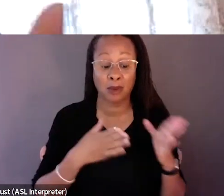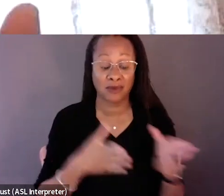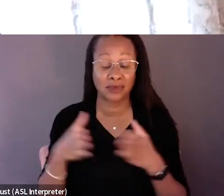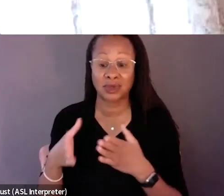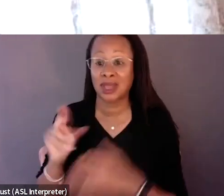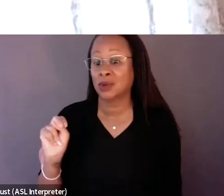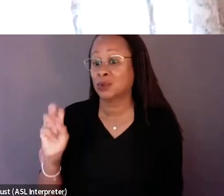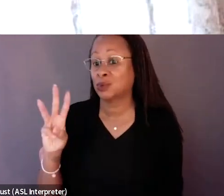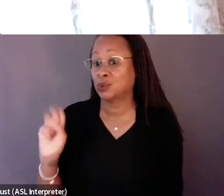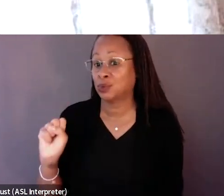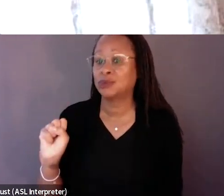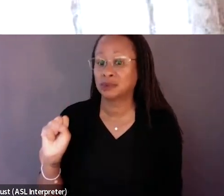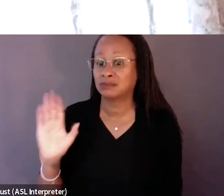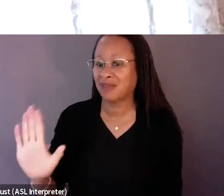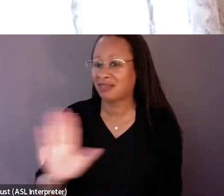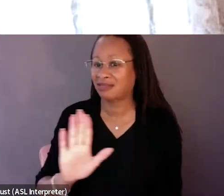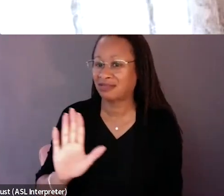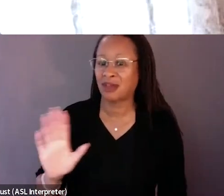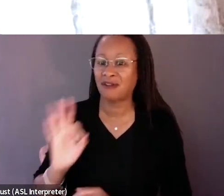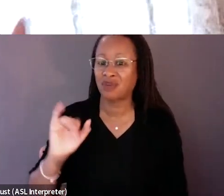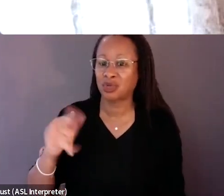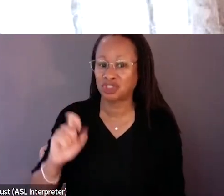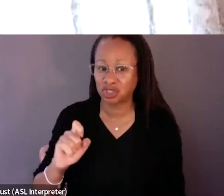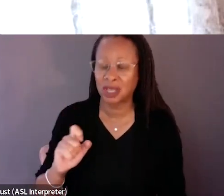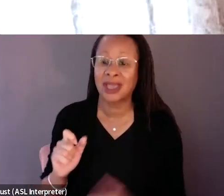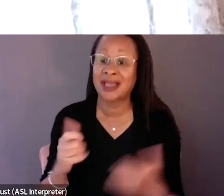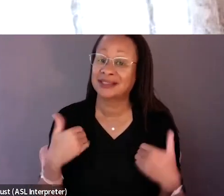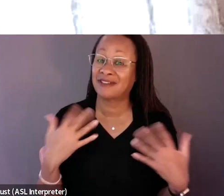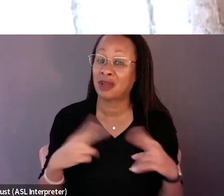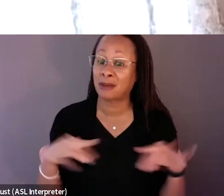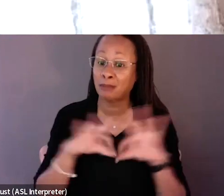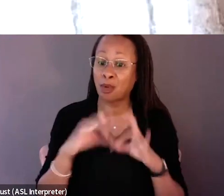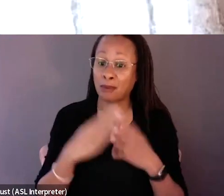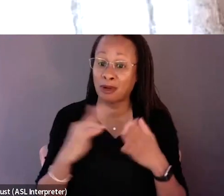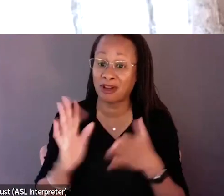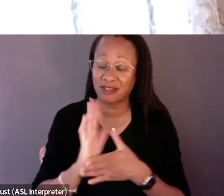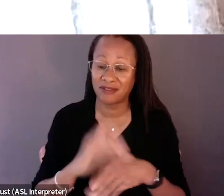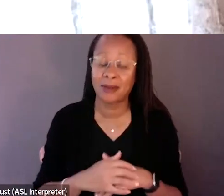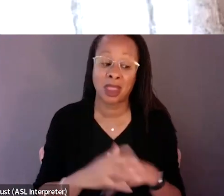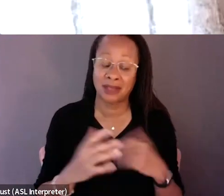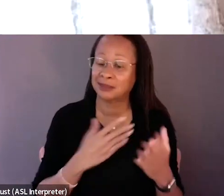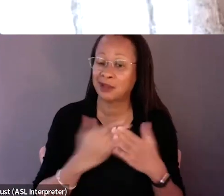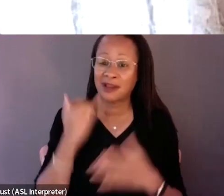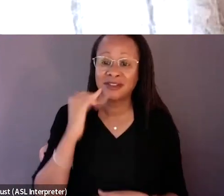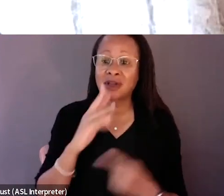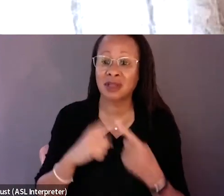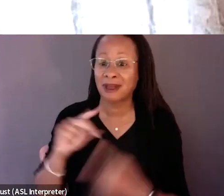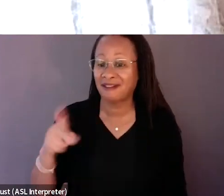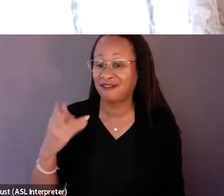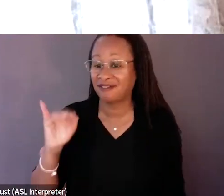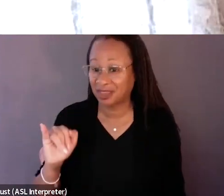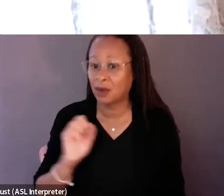news footage plays a big part throughout this film, whether it's talking about Phi or any of the other tragedies that happened throughout the film. Did sifting through